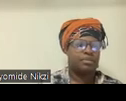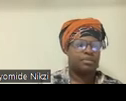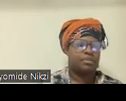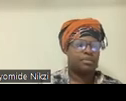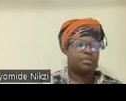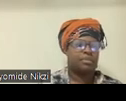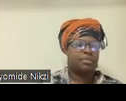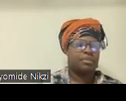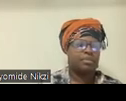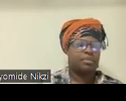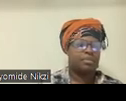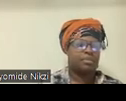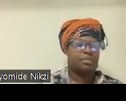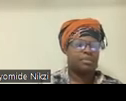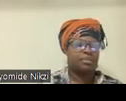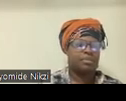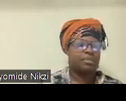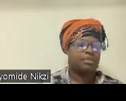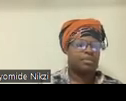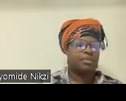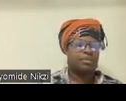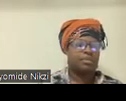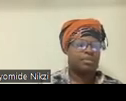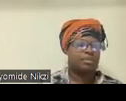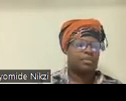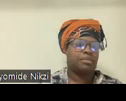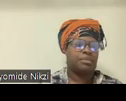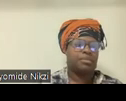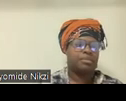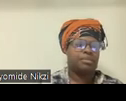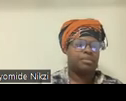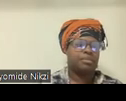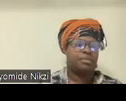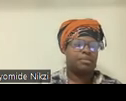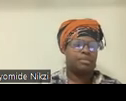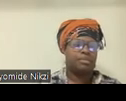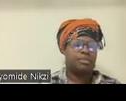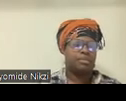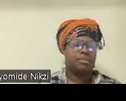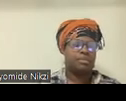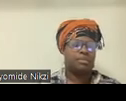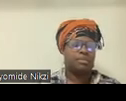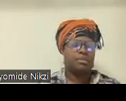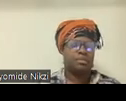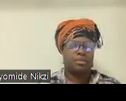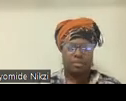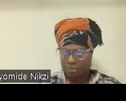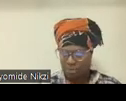The Police Accountability Commission identified several barriers to police accountability in Portland in